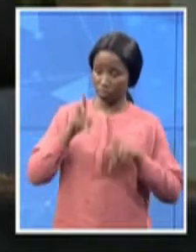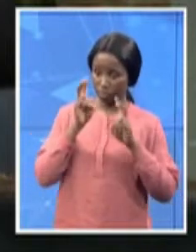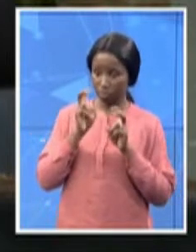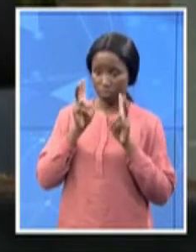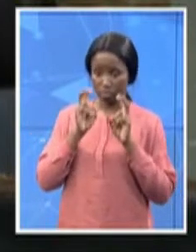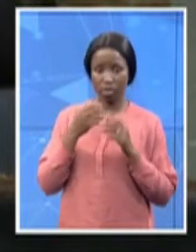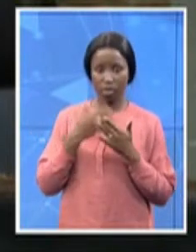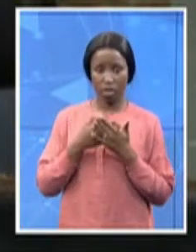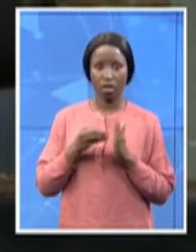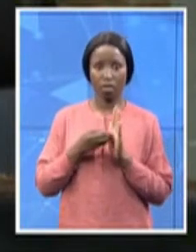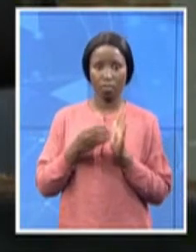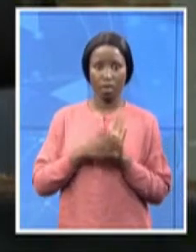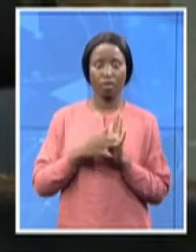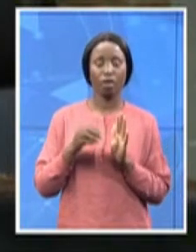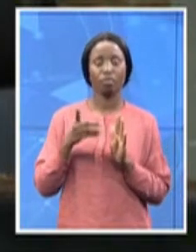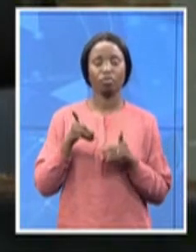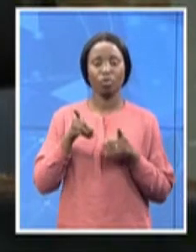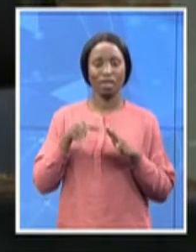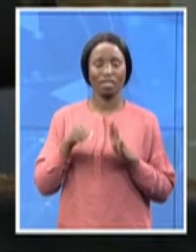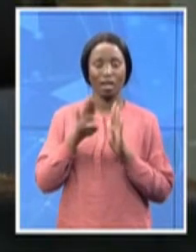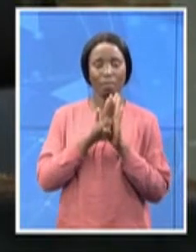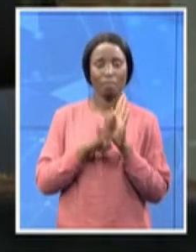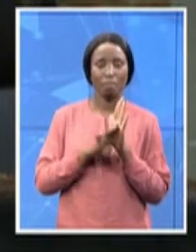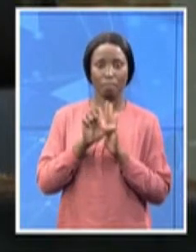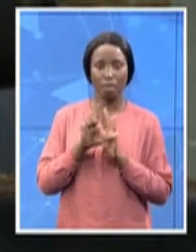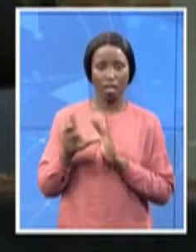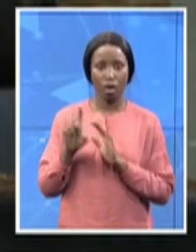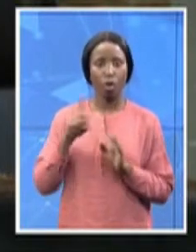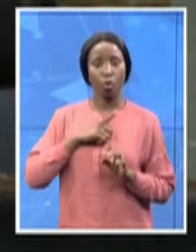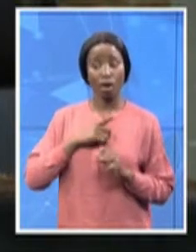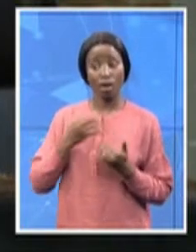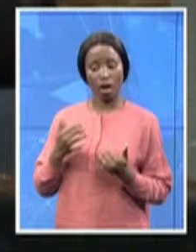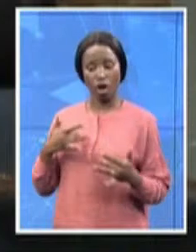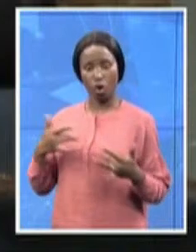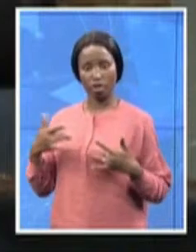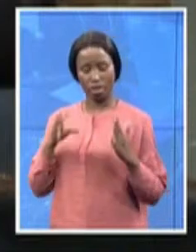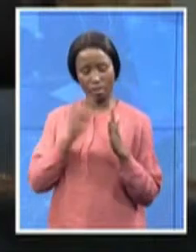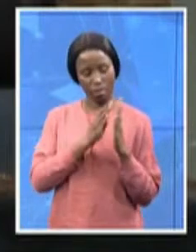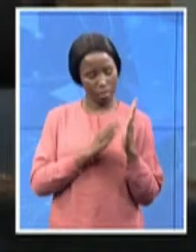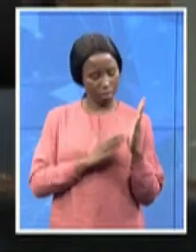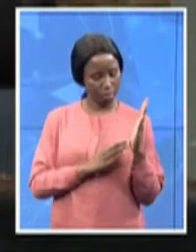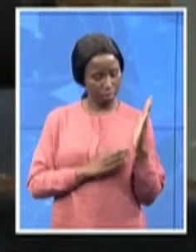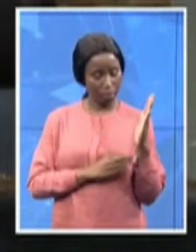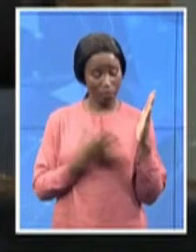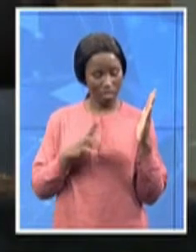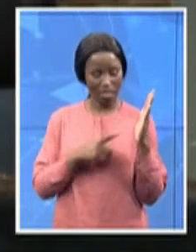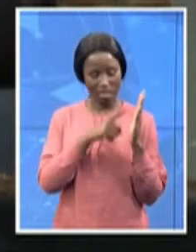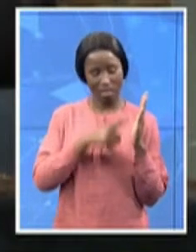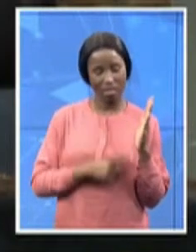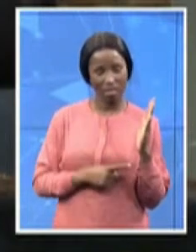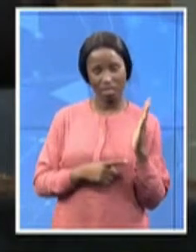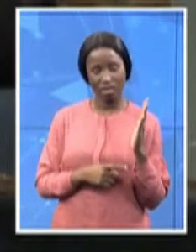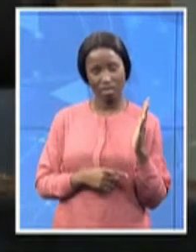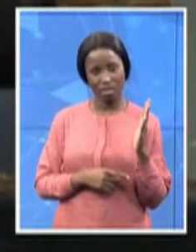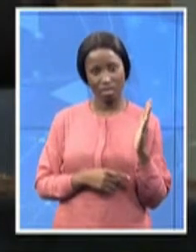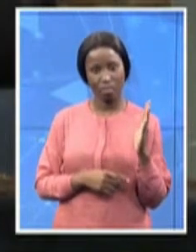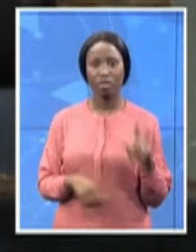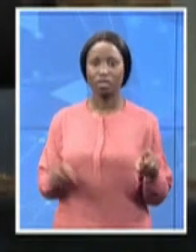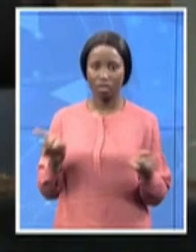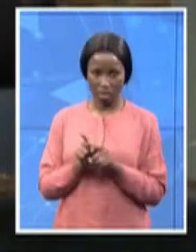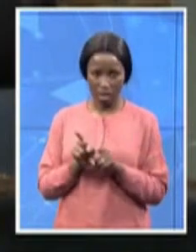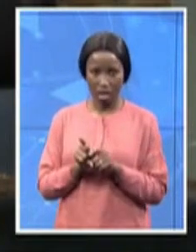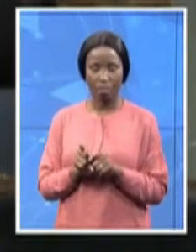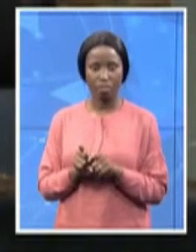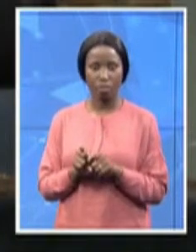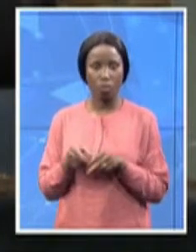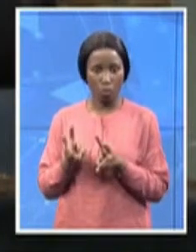that arose are similar to those that were raised in the High Court. They are A,